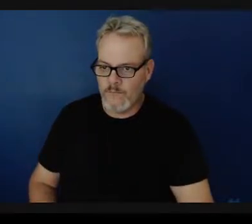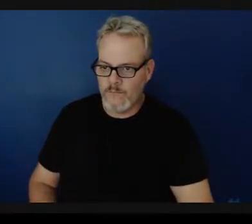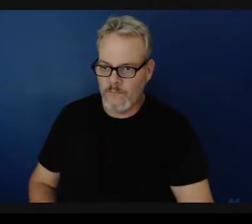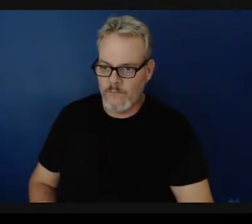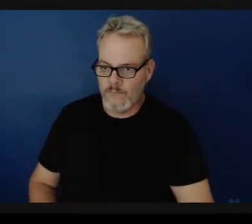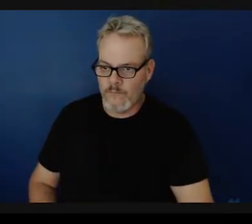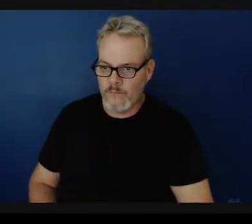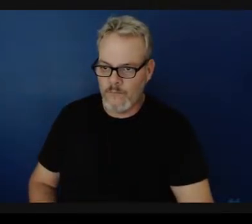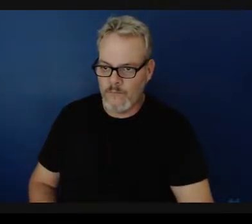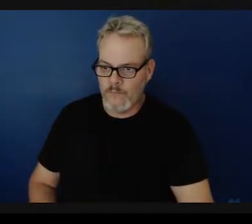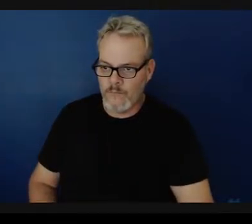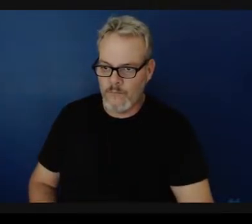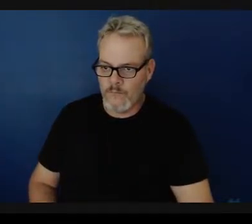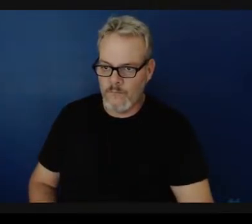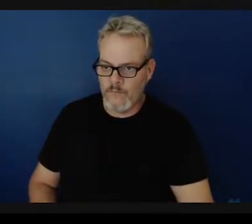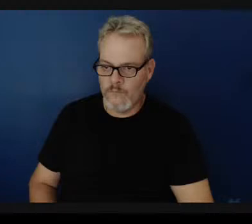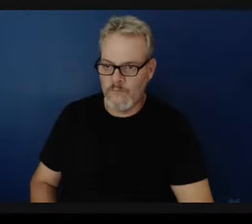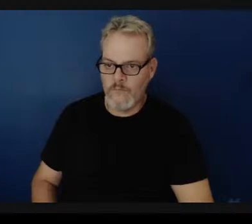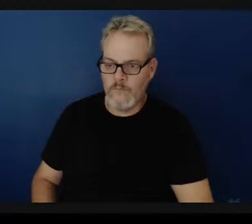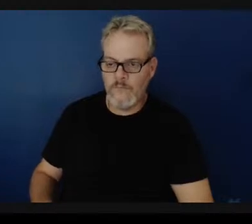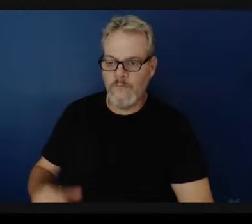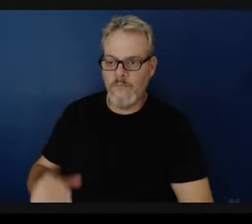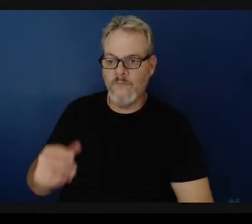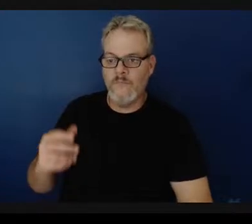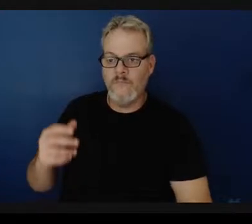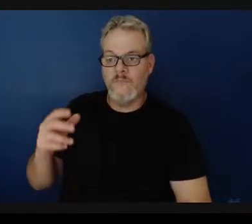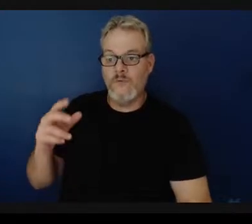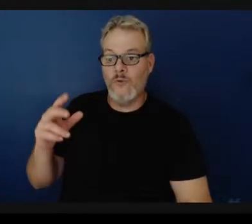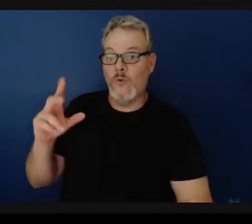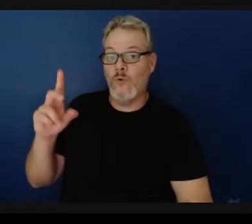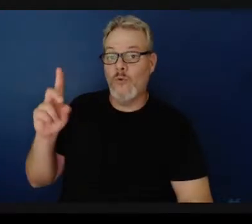Lake. December, so the eruption of Mauna Loa has begun already.